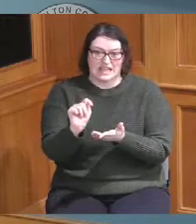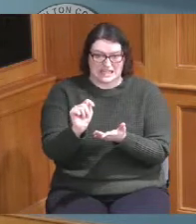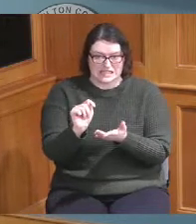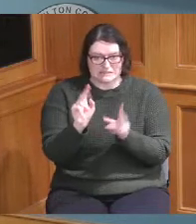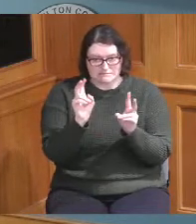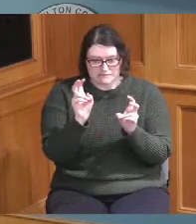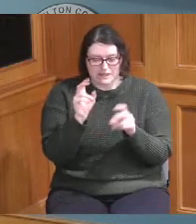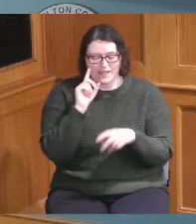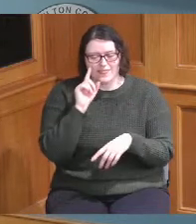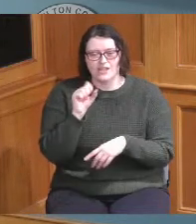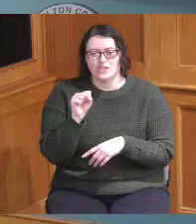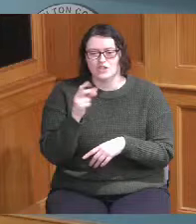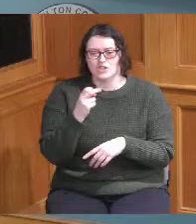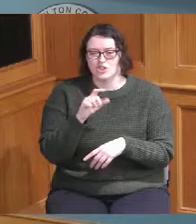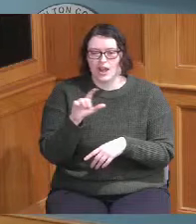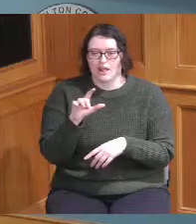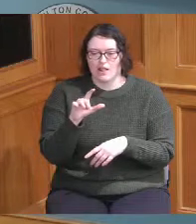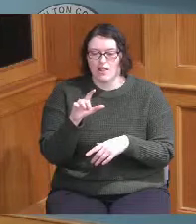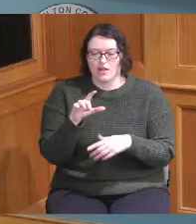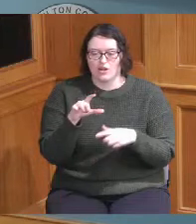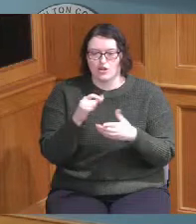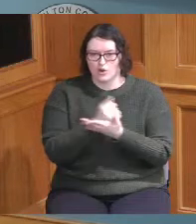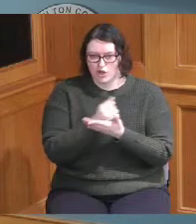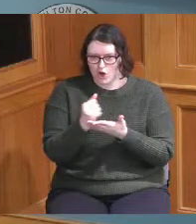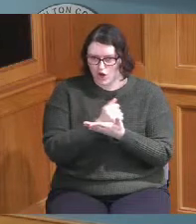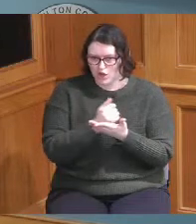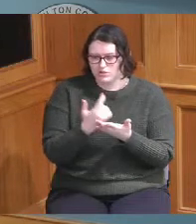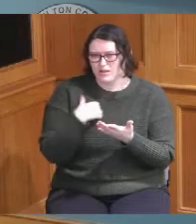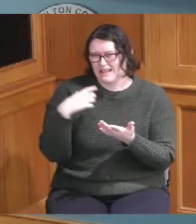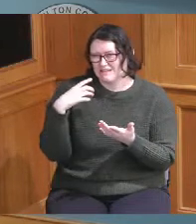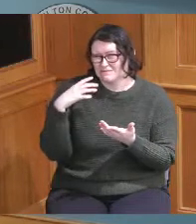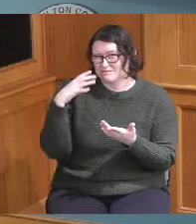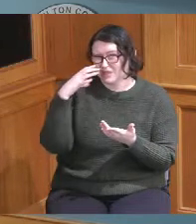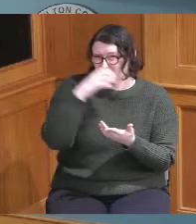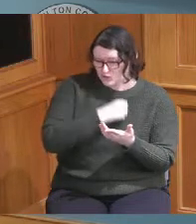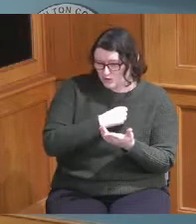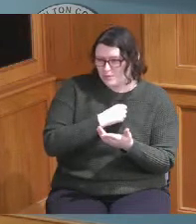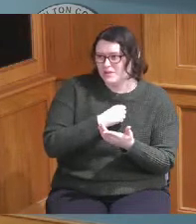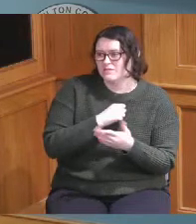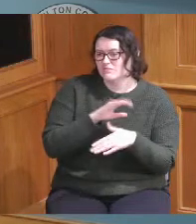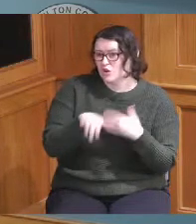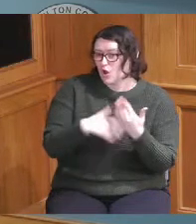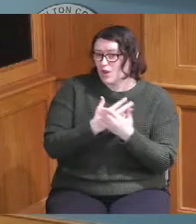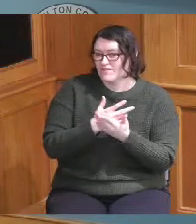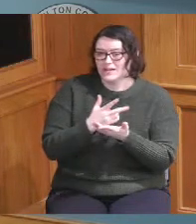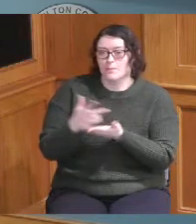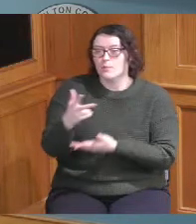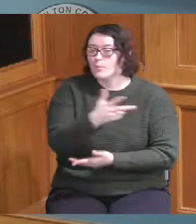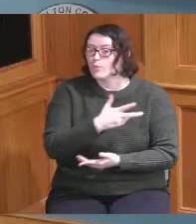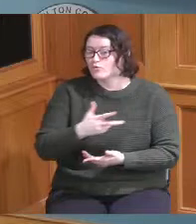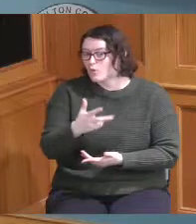Shell card, so I would imagine that is probably throughout all of patrol.